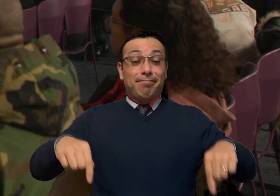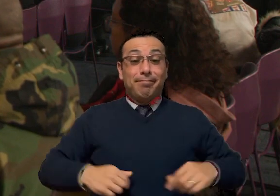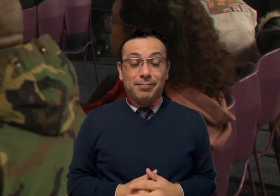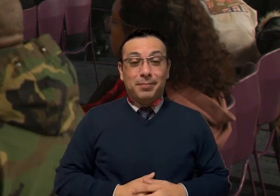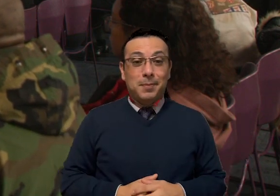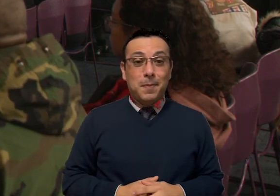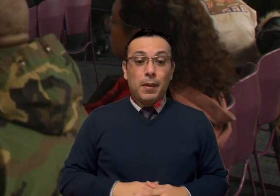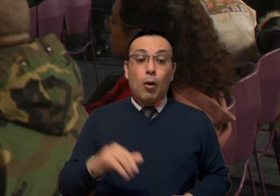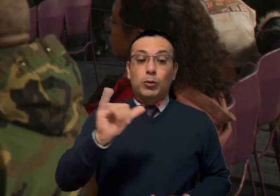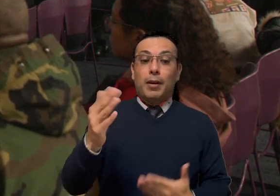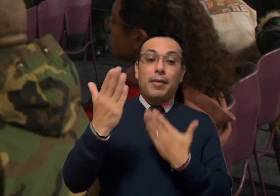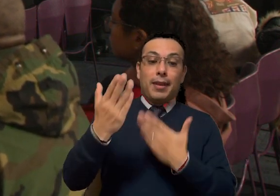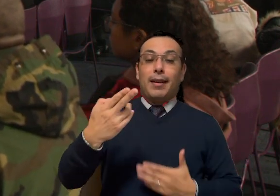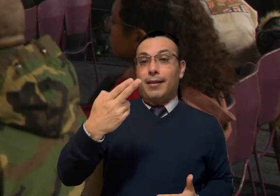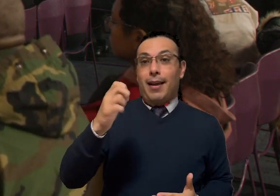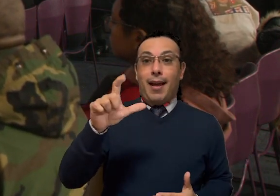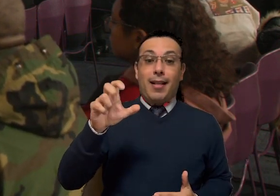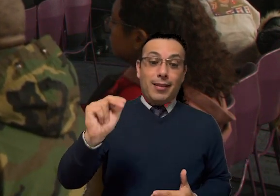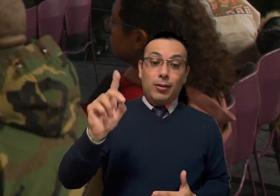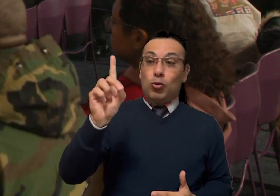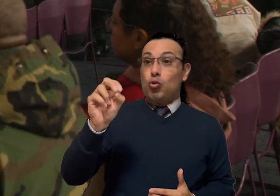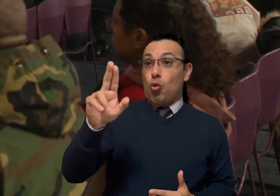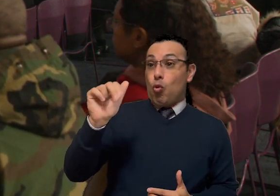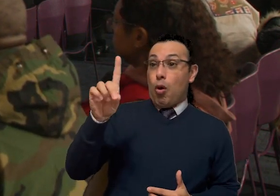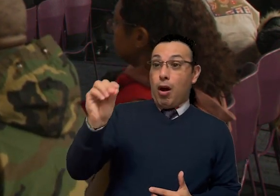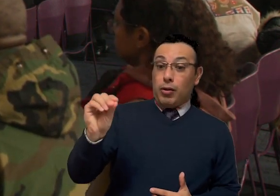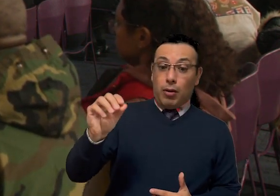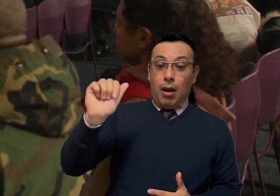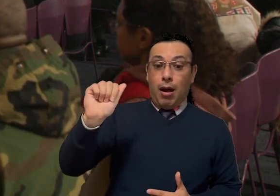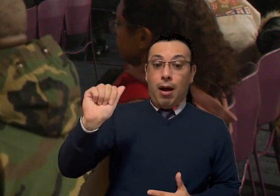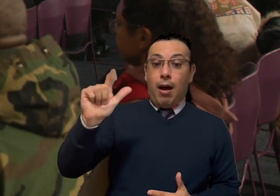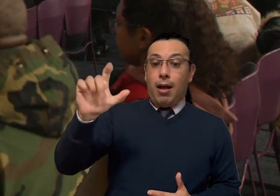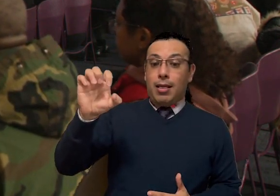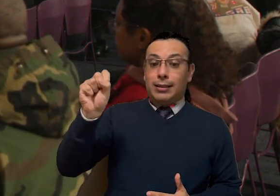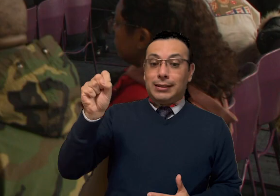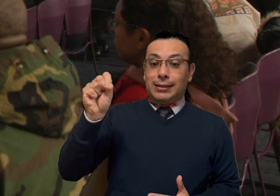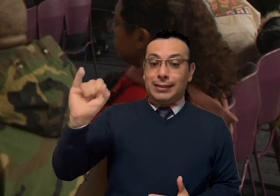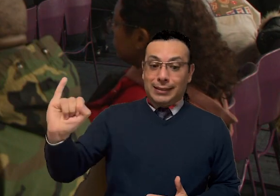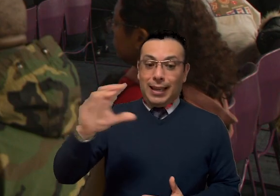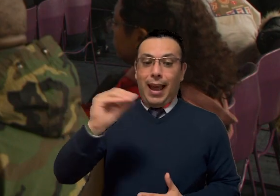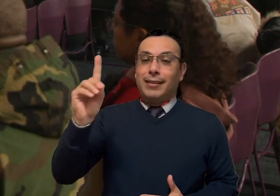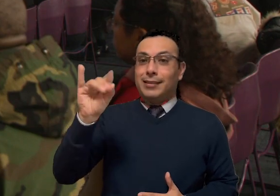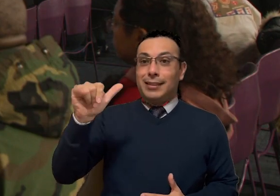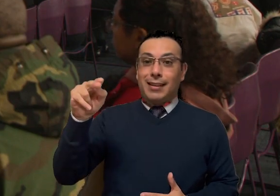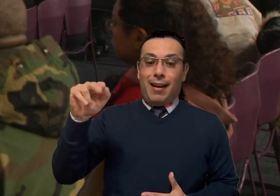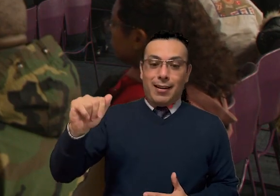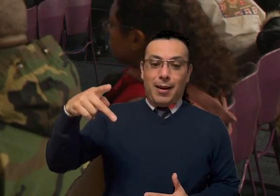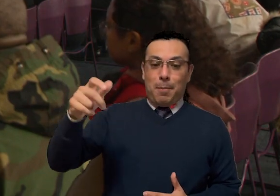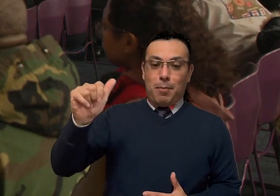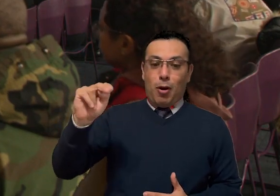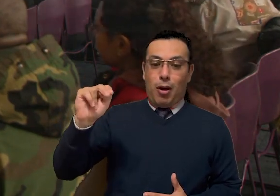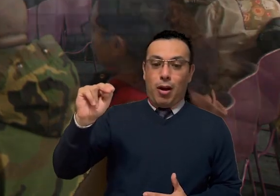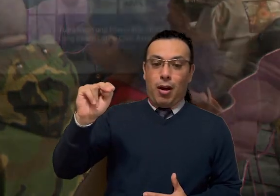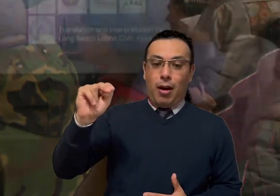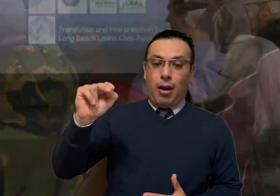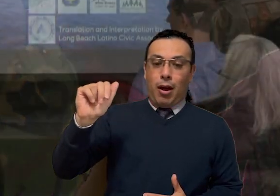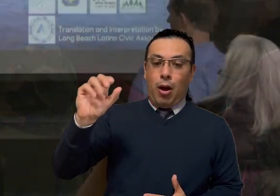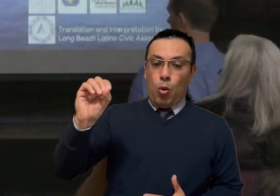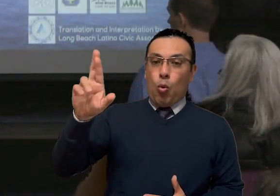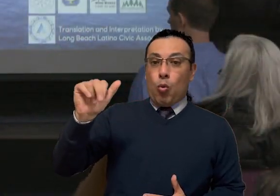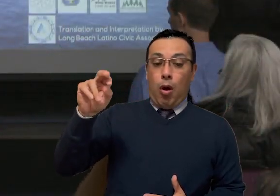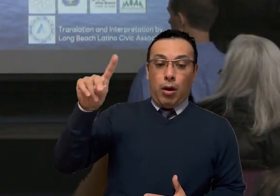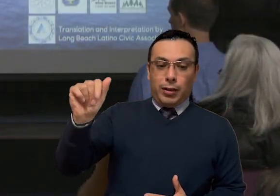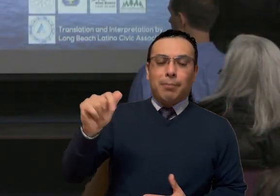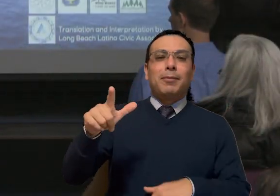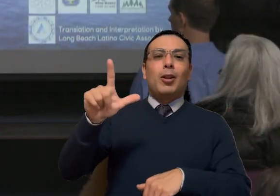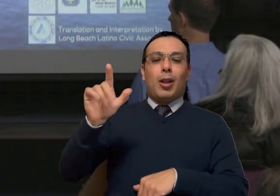Helen Dorado Alessi and Diana Penaranda from the Long Beach Latino Civic Association. Diana and